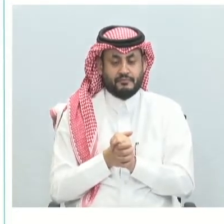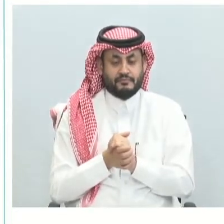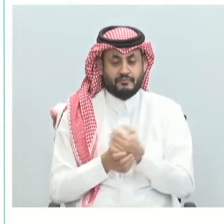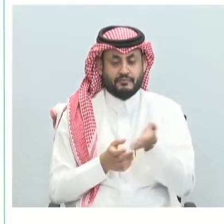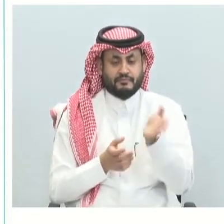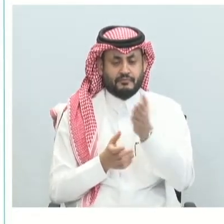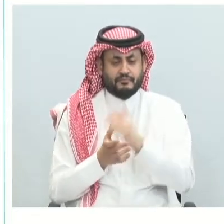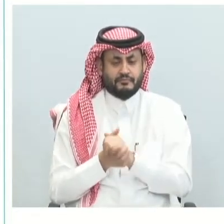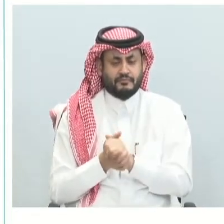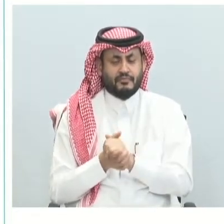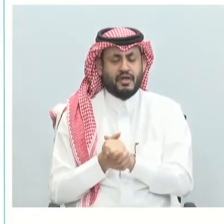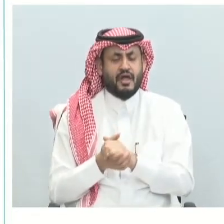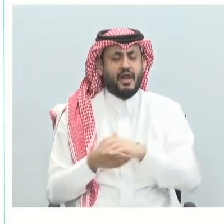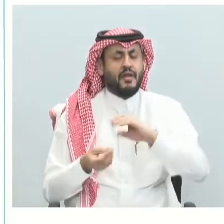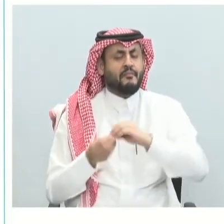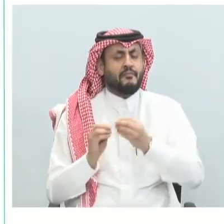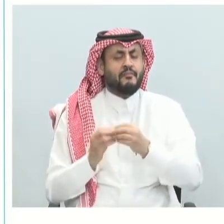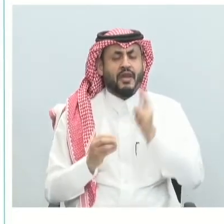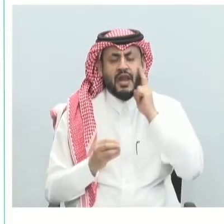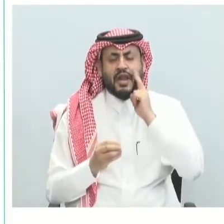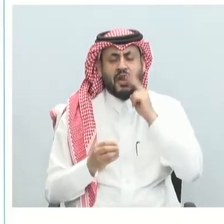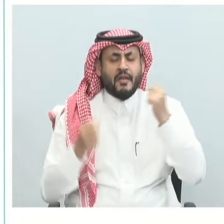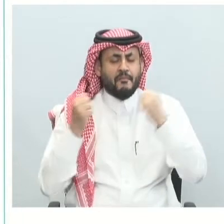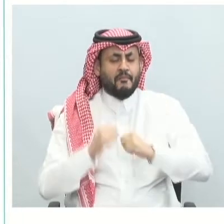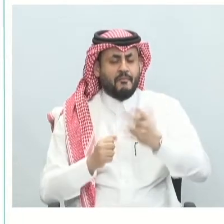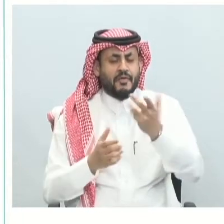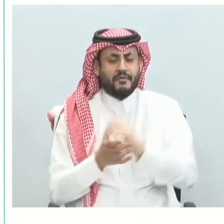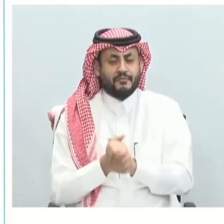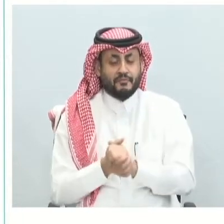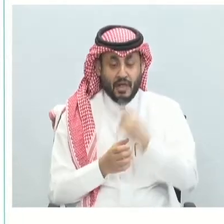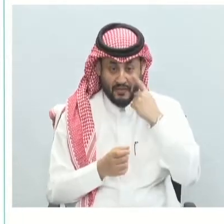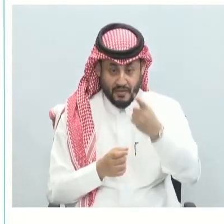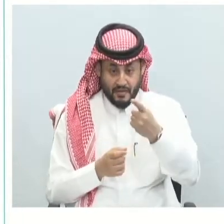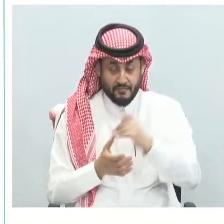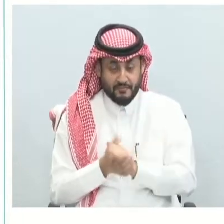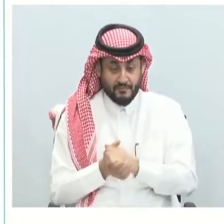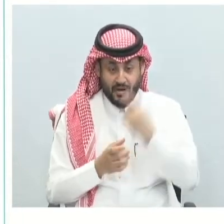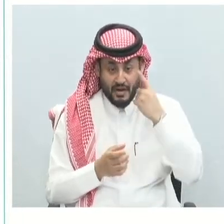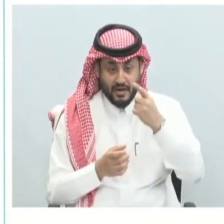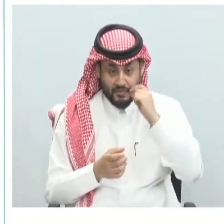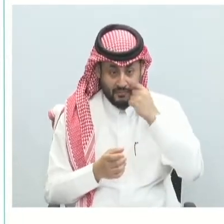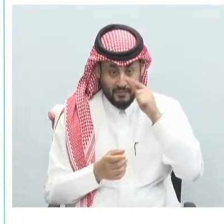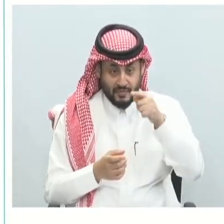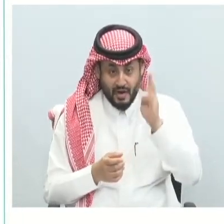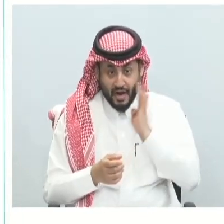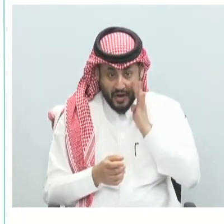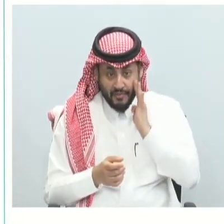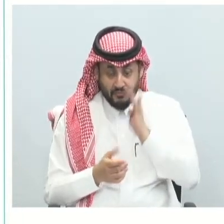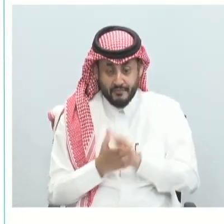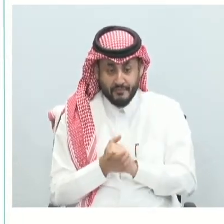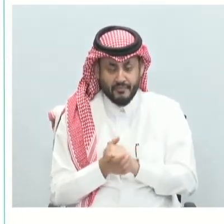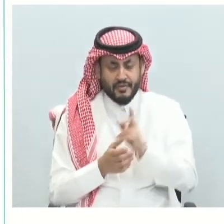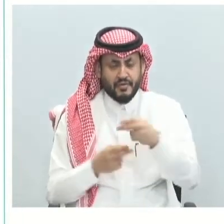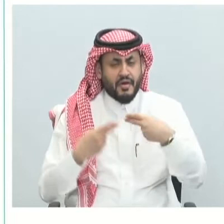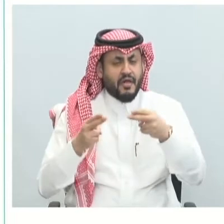that, who is wearing pink today? Pink. And we have a man here. Did he say, I